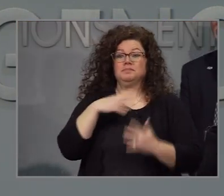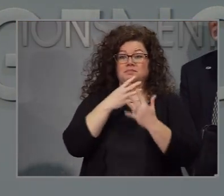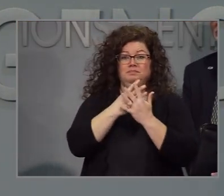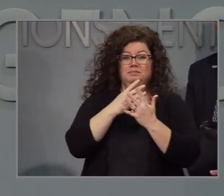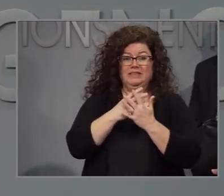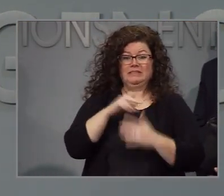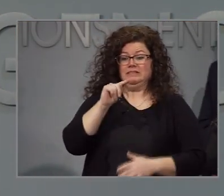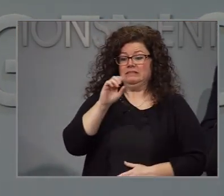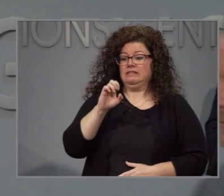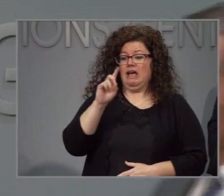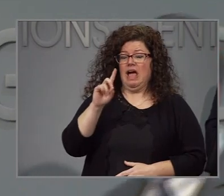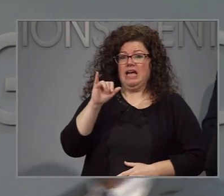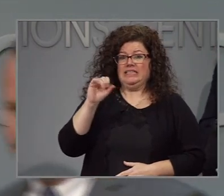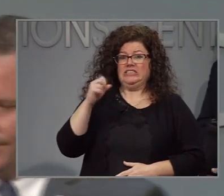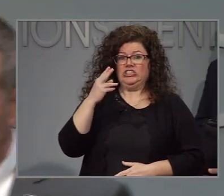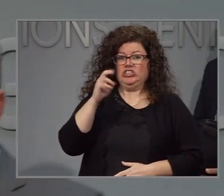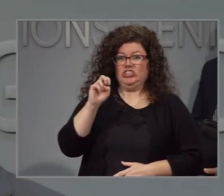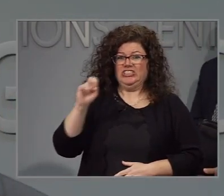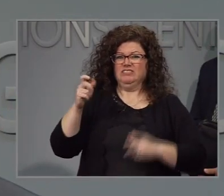Ishii.